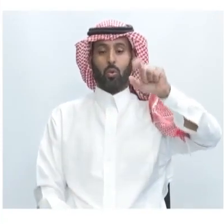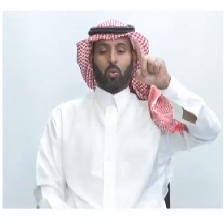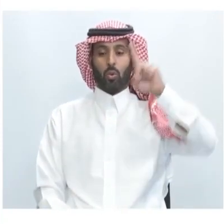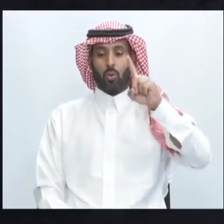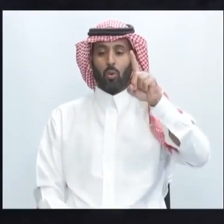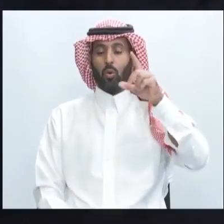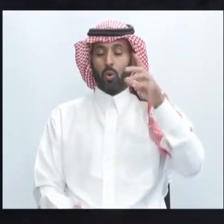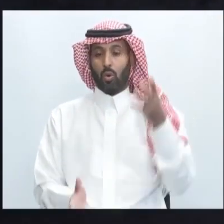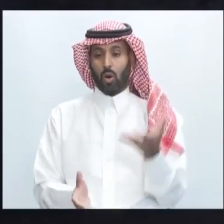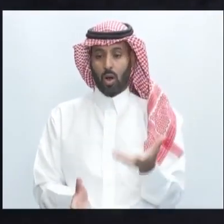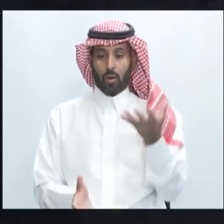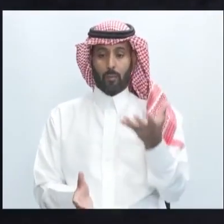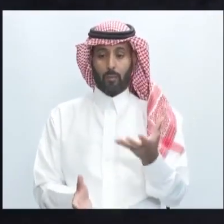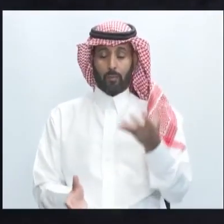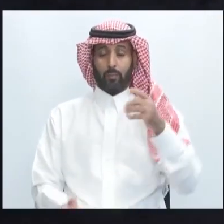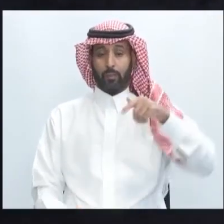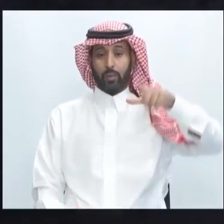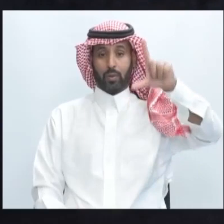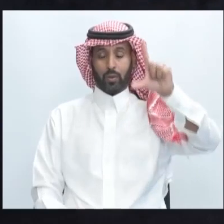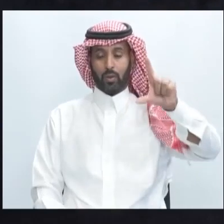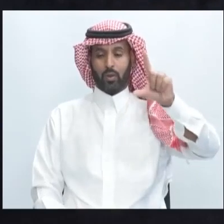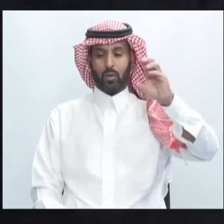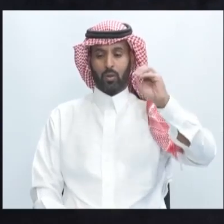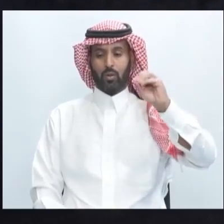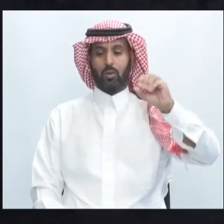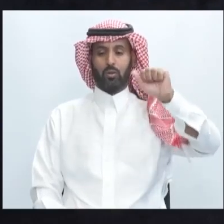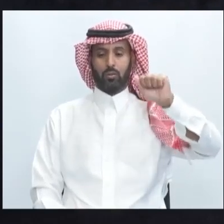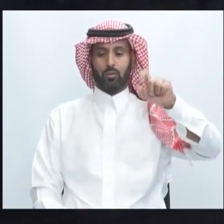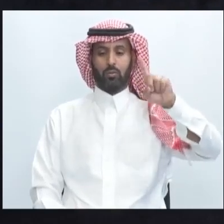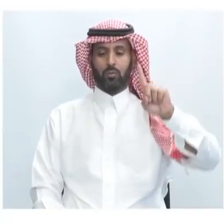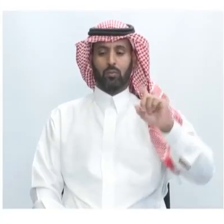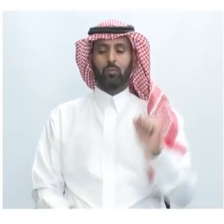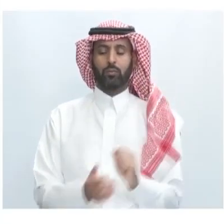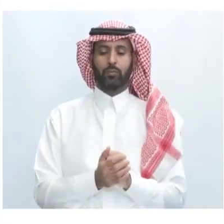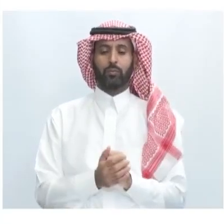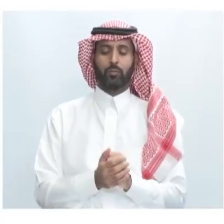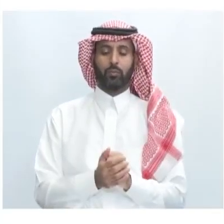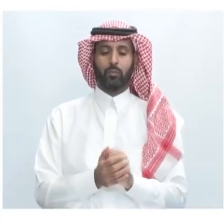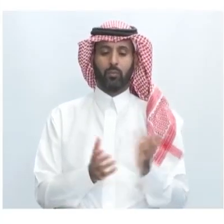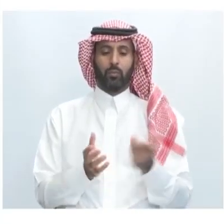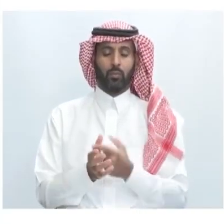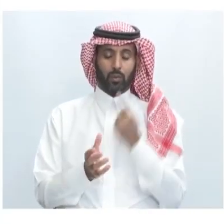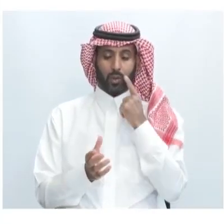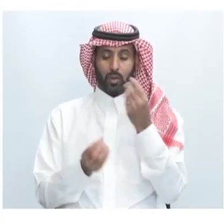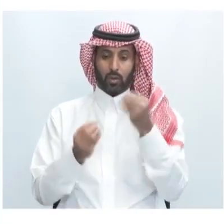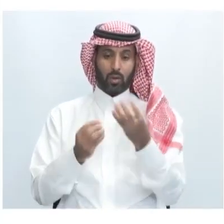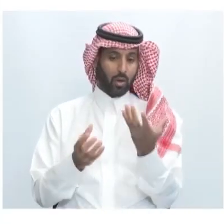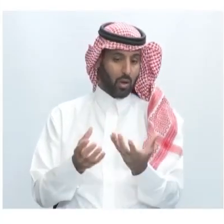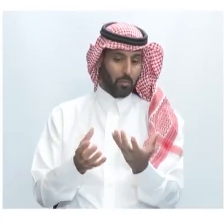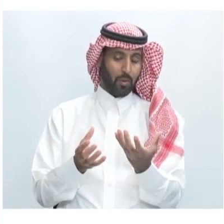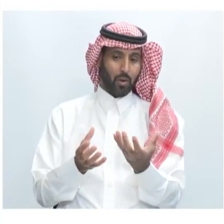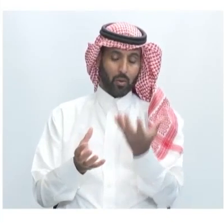load. Download, upload, overload, etc. That's correct. A load is an amount of